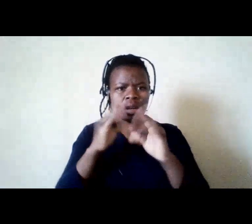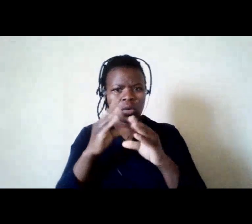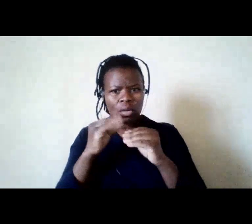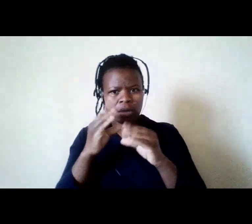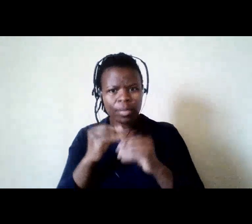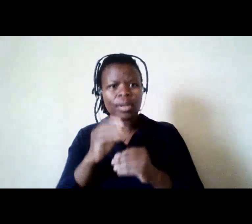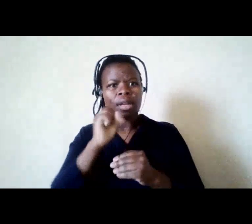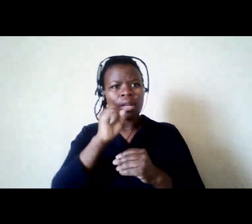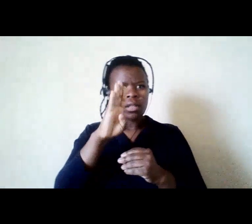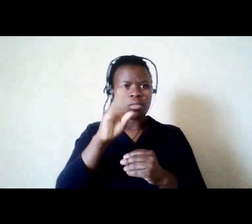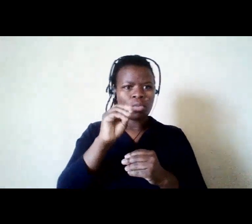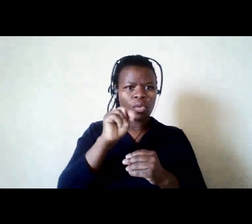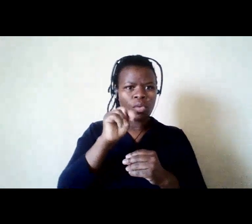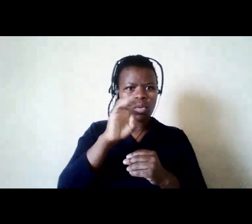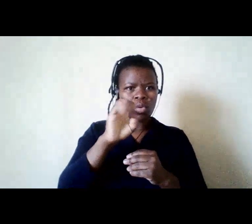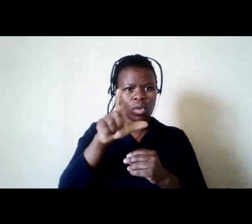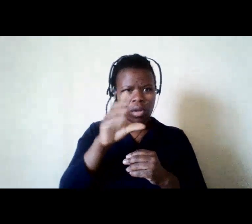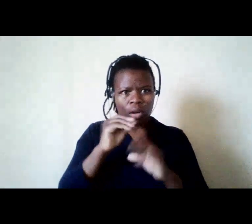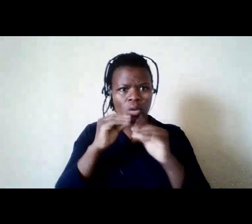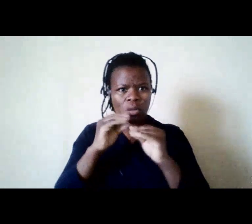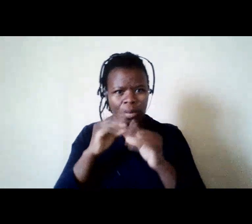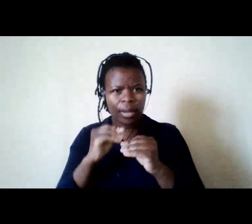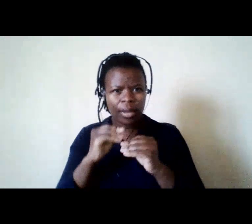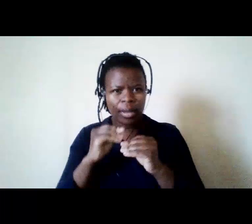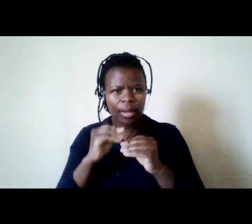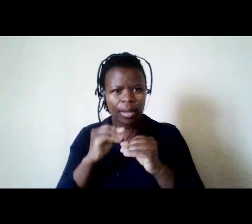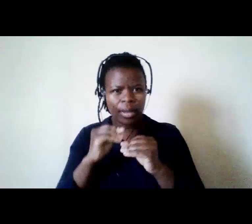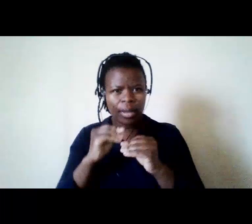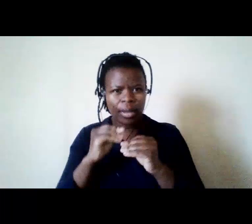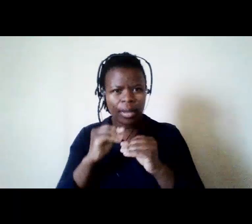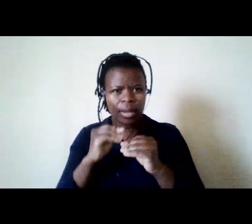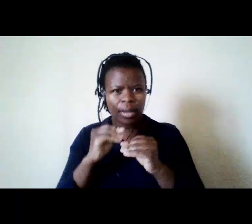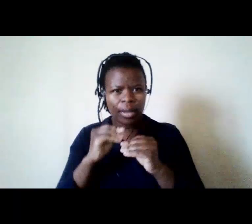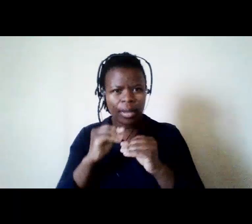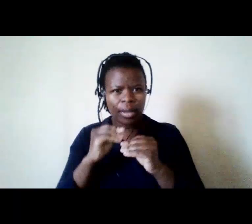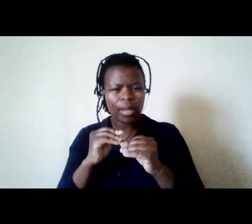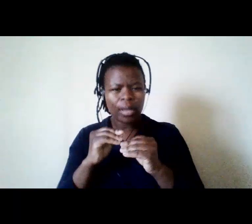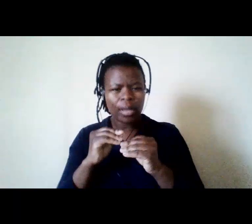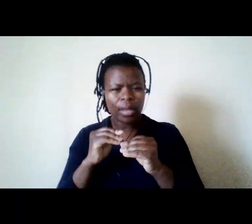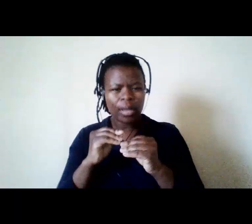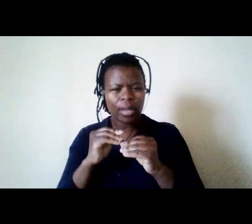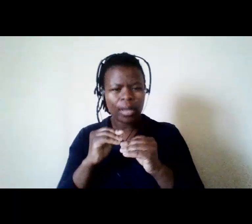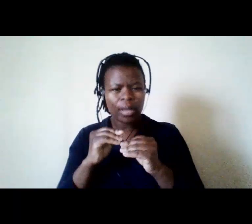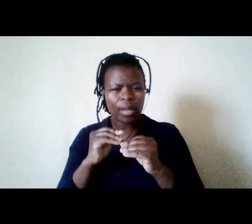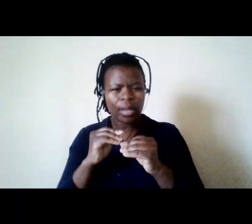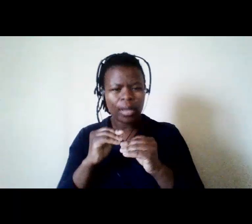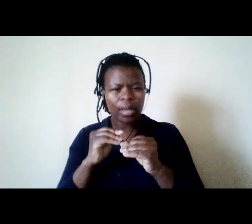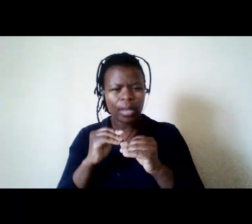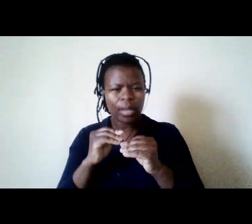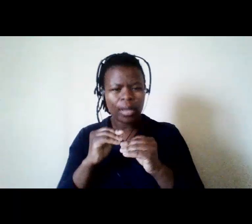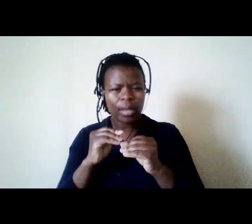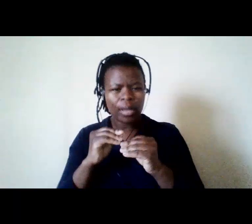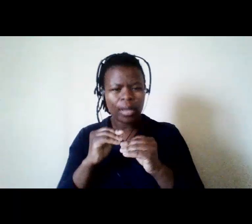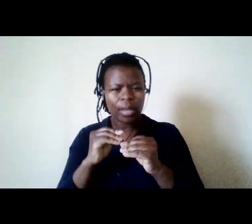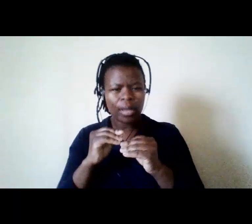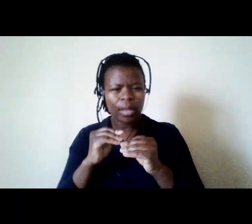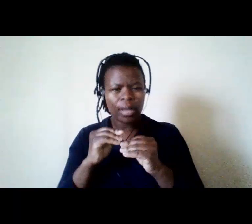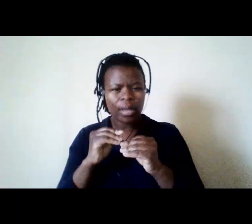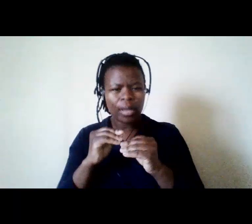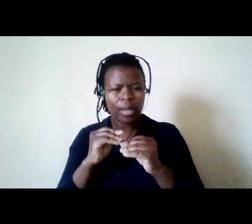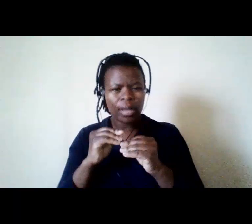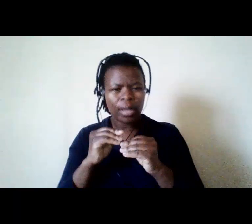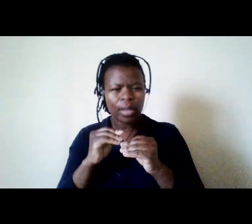It's then we would experience those screams coming in, because now they're taken out of their comfort zone into an area that they don't know. And